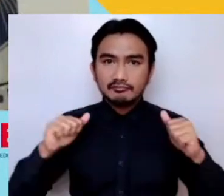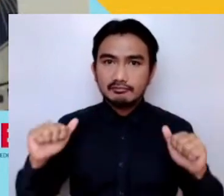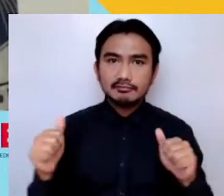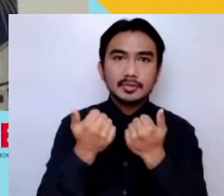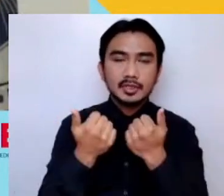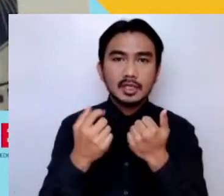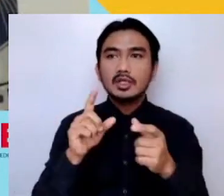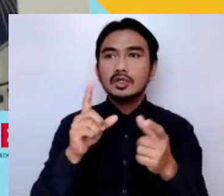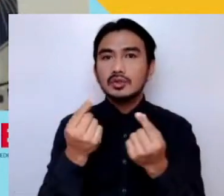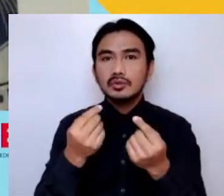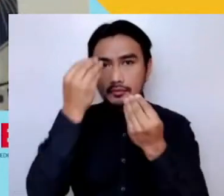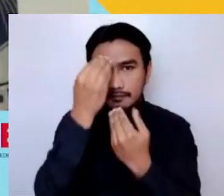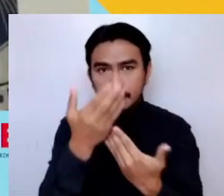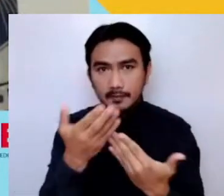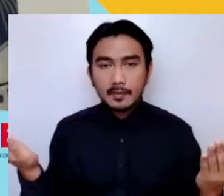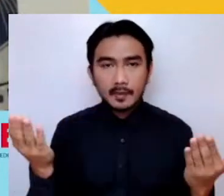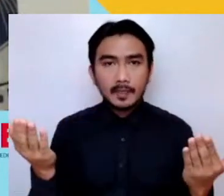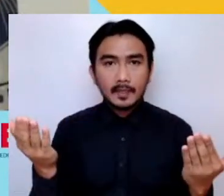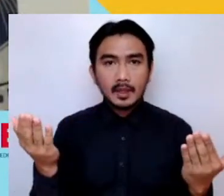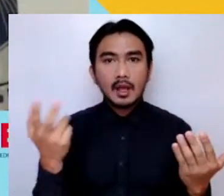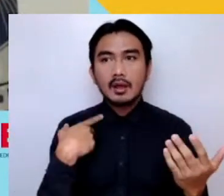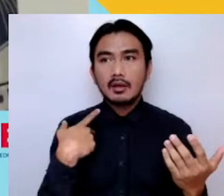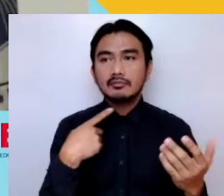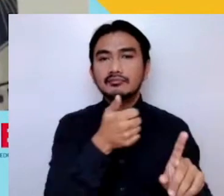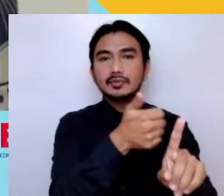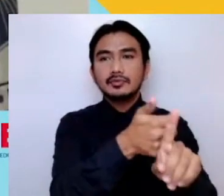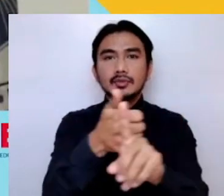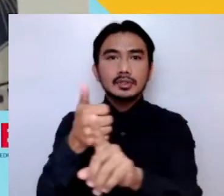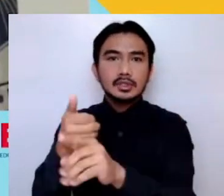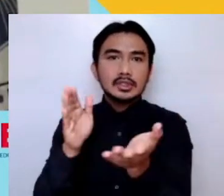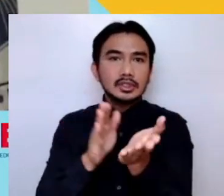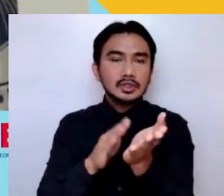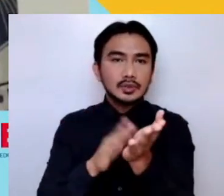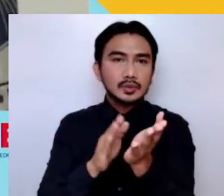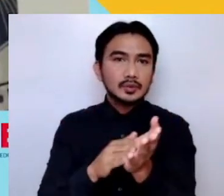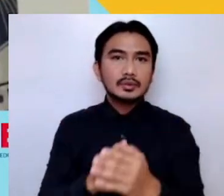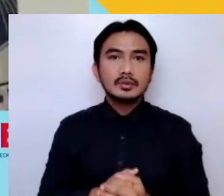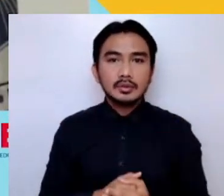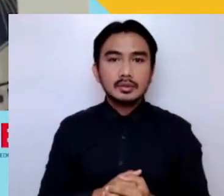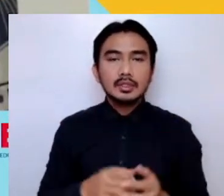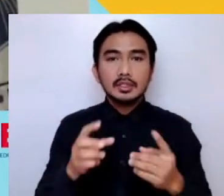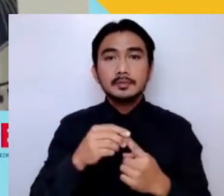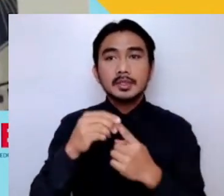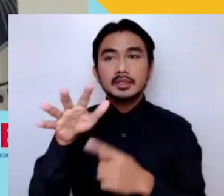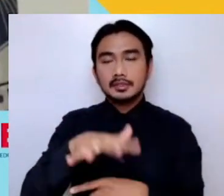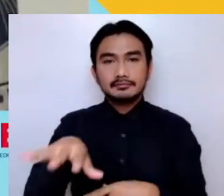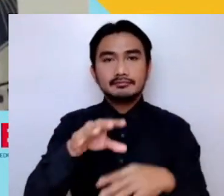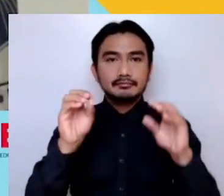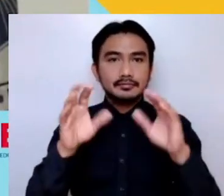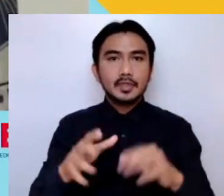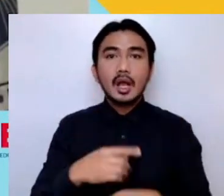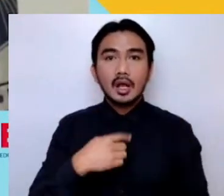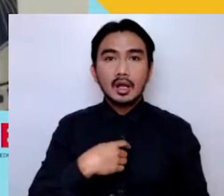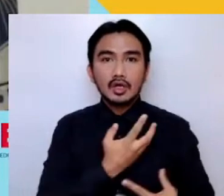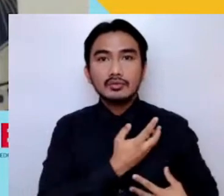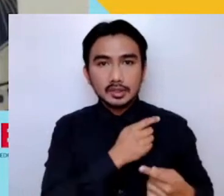inform the respective schools, most especially their teachers. I trust that